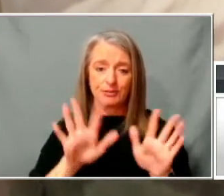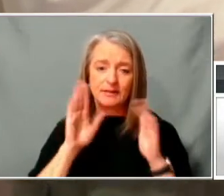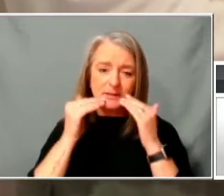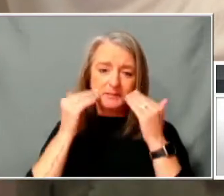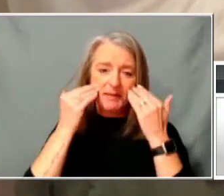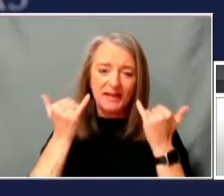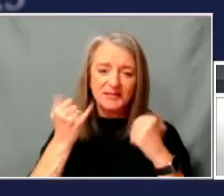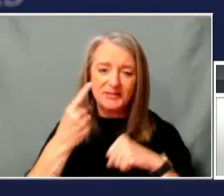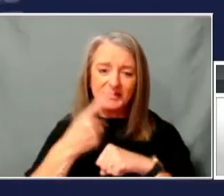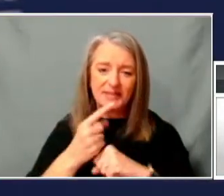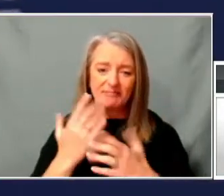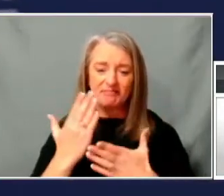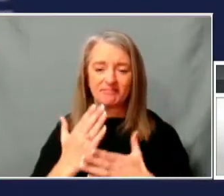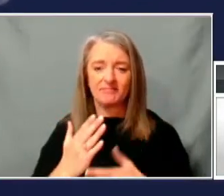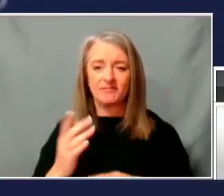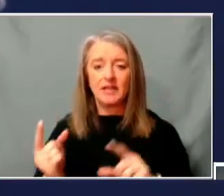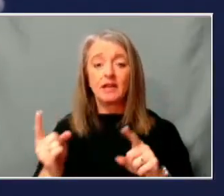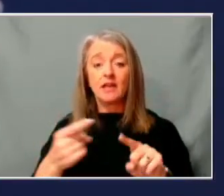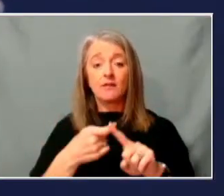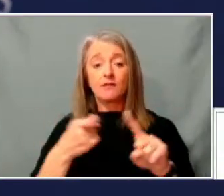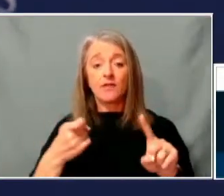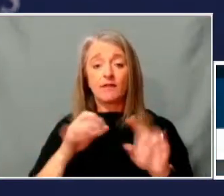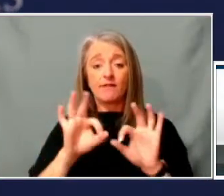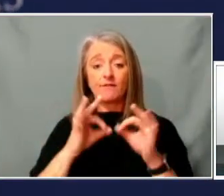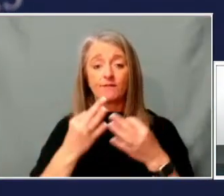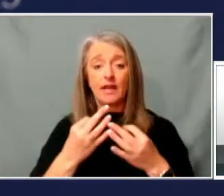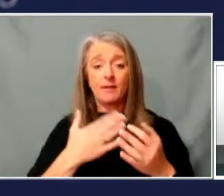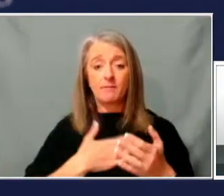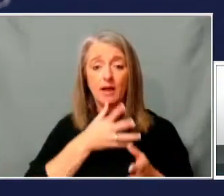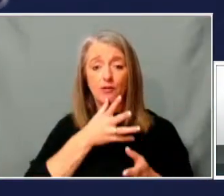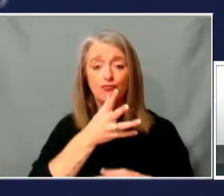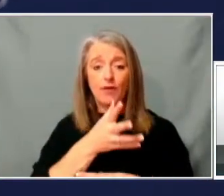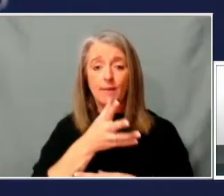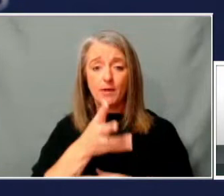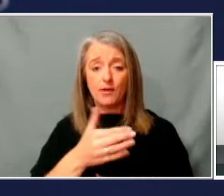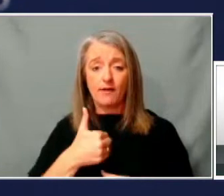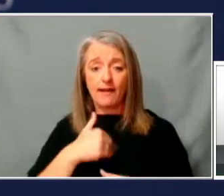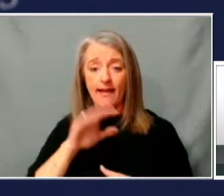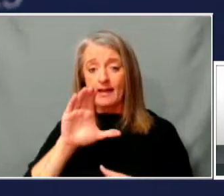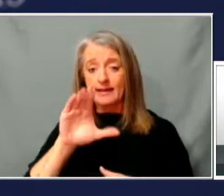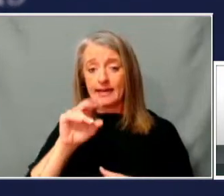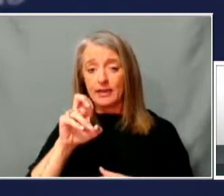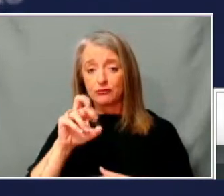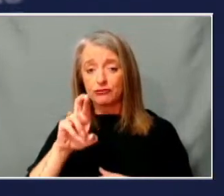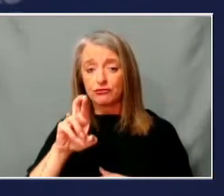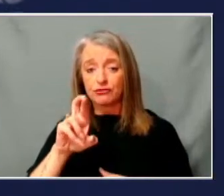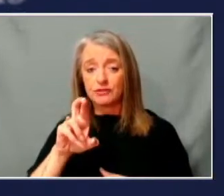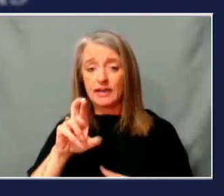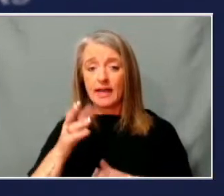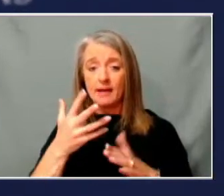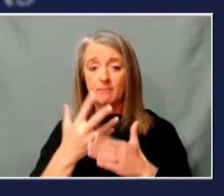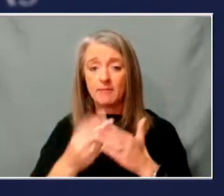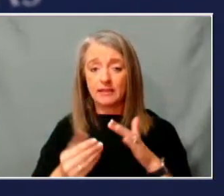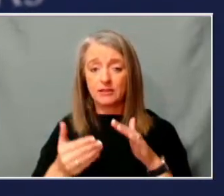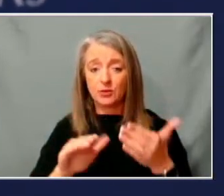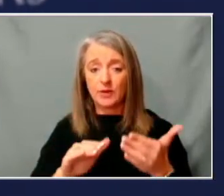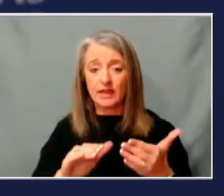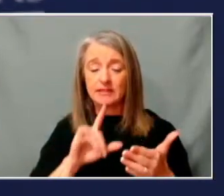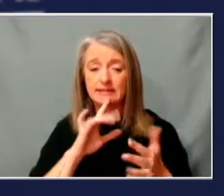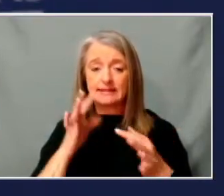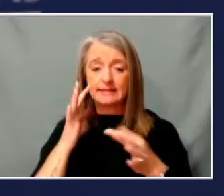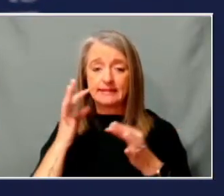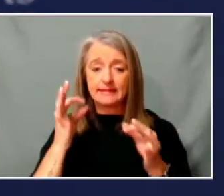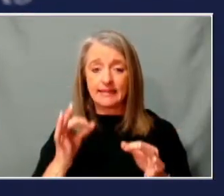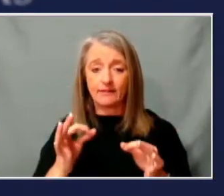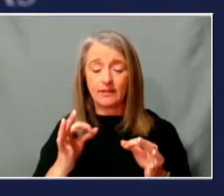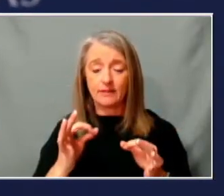here. Coming from a family where my grandmother had cancer, and passed away, so definitely